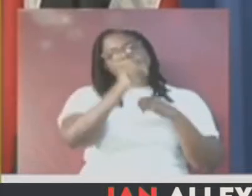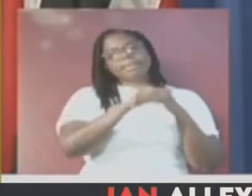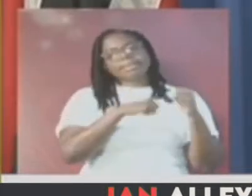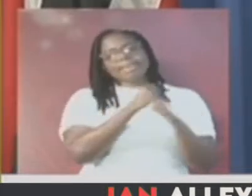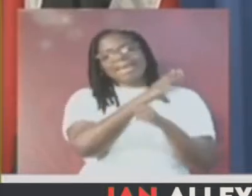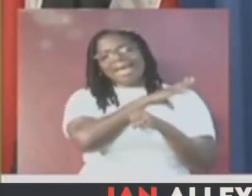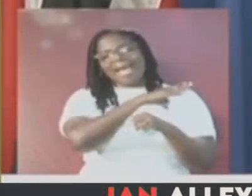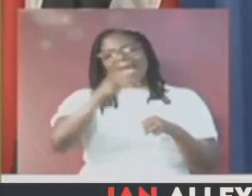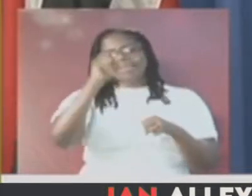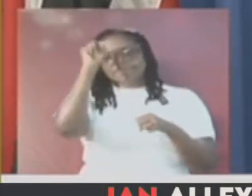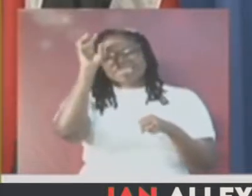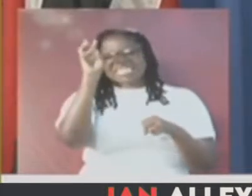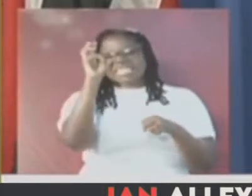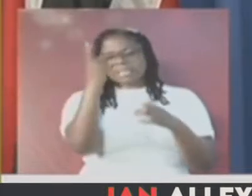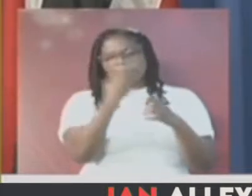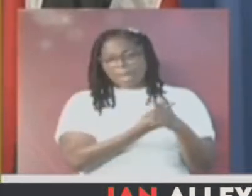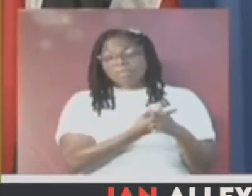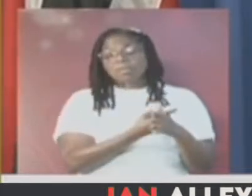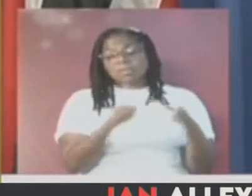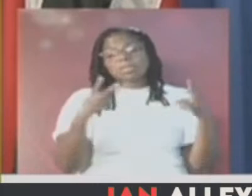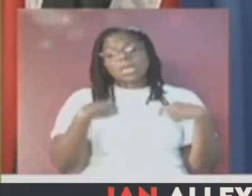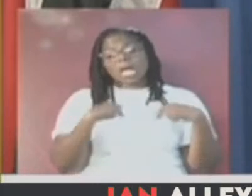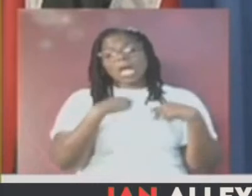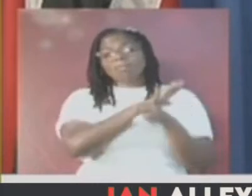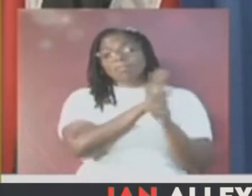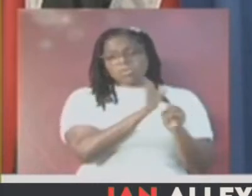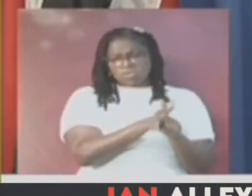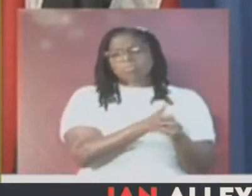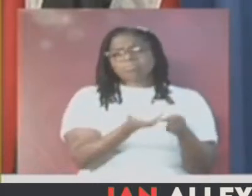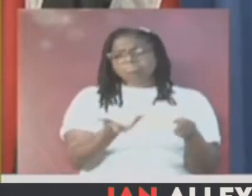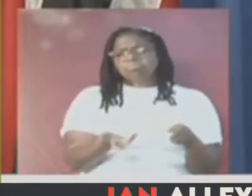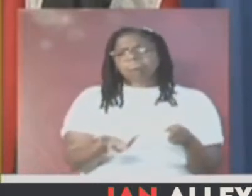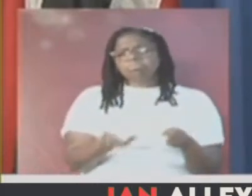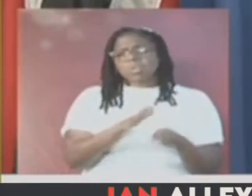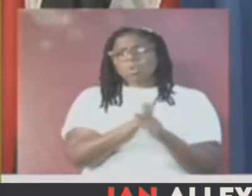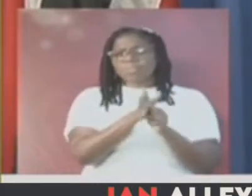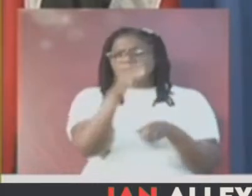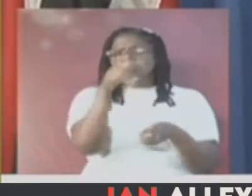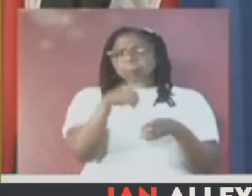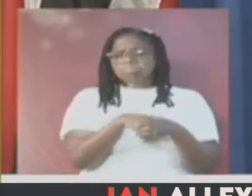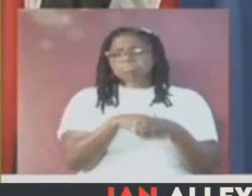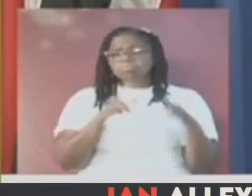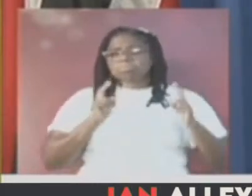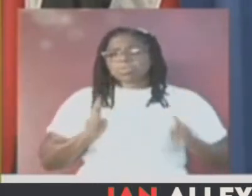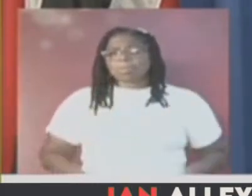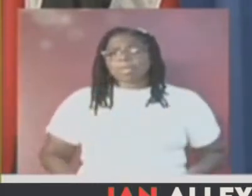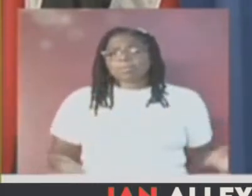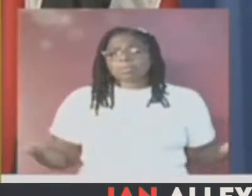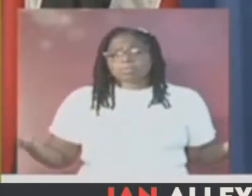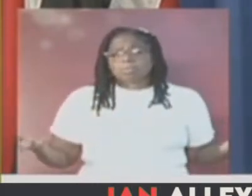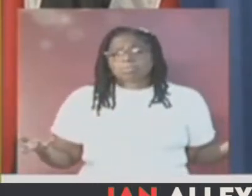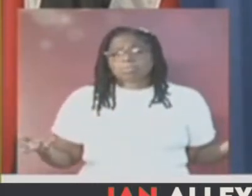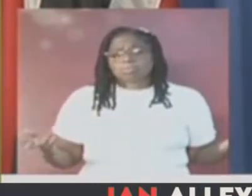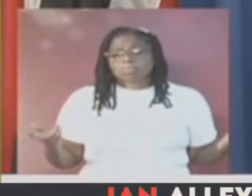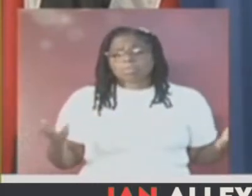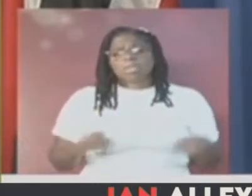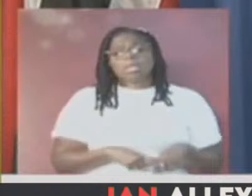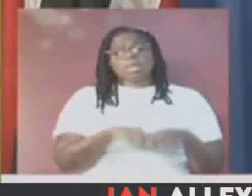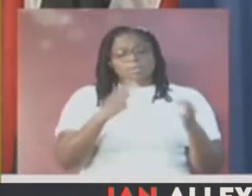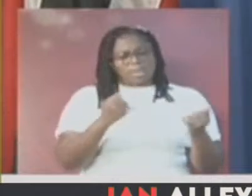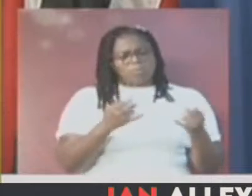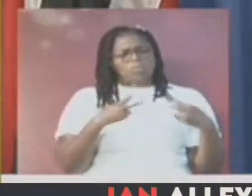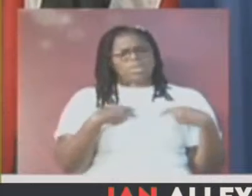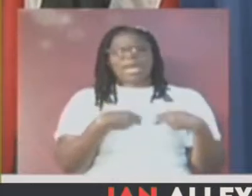human population. That's a peculiarity about this virus. It hasn't been with us like other viruses in the common cold, but